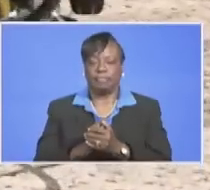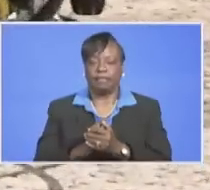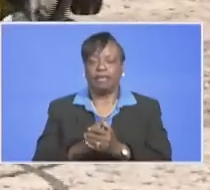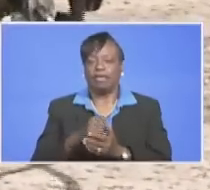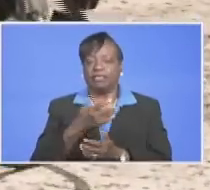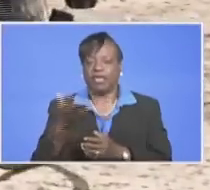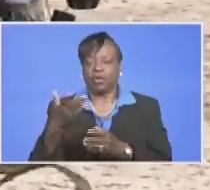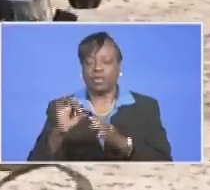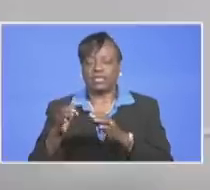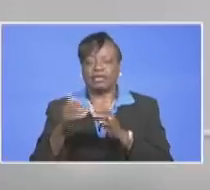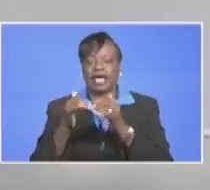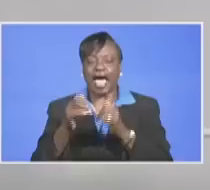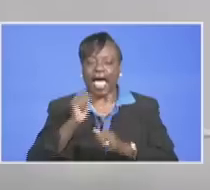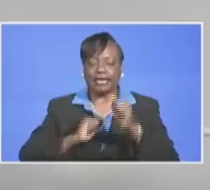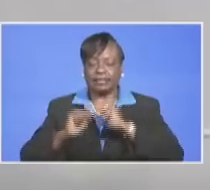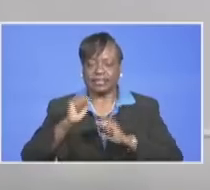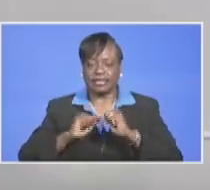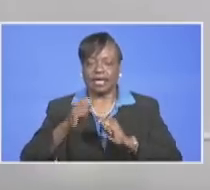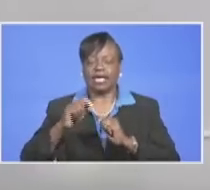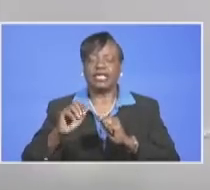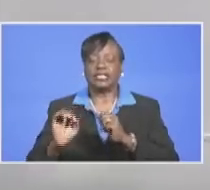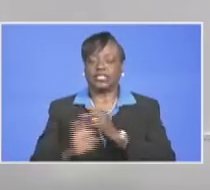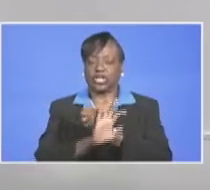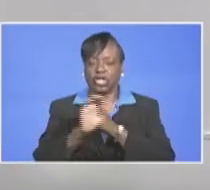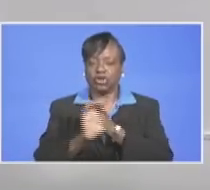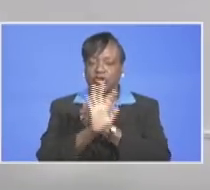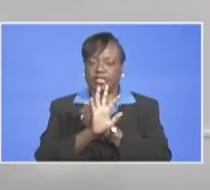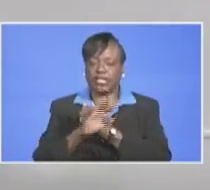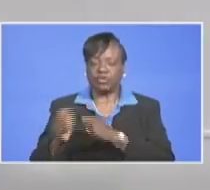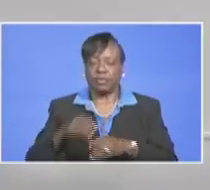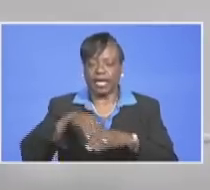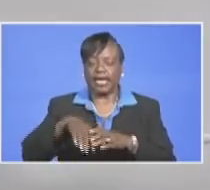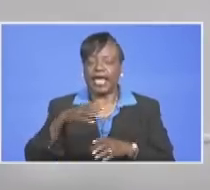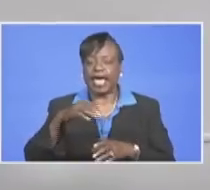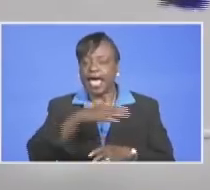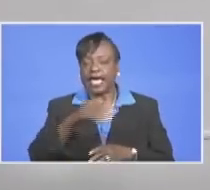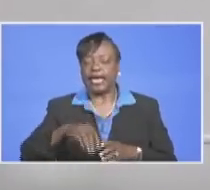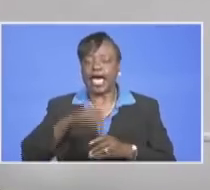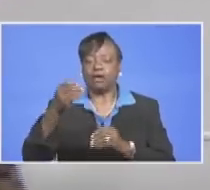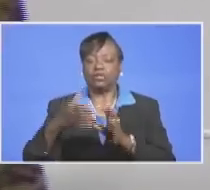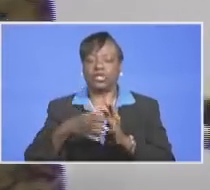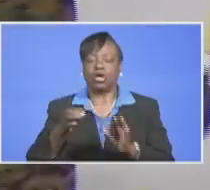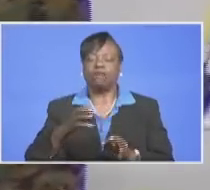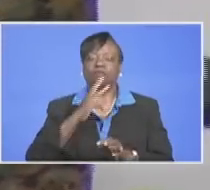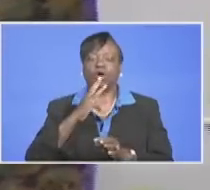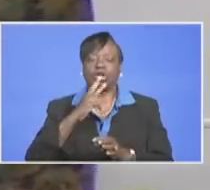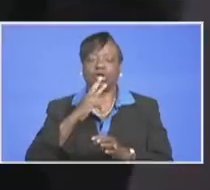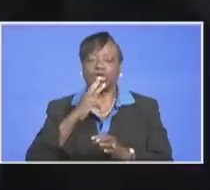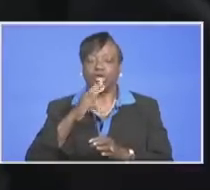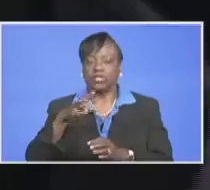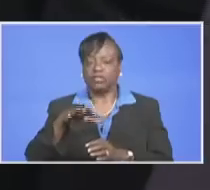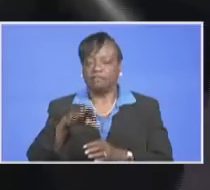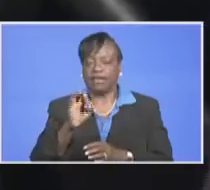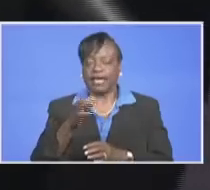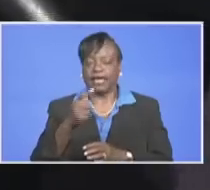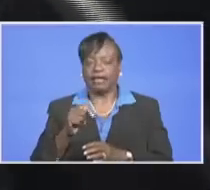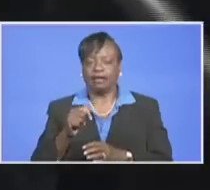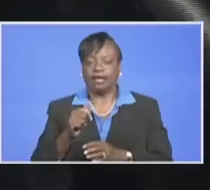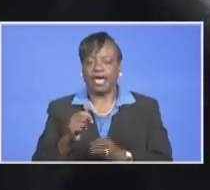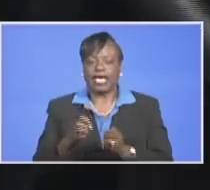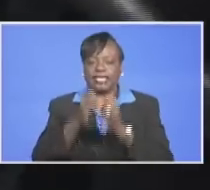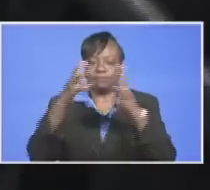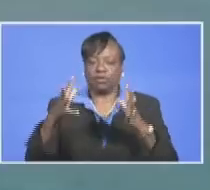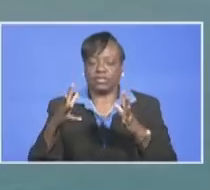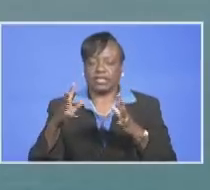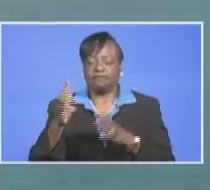the Port Department conduct a security sweep in and out of water to detect an explosive device. The Defense Force's